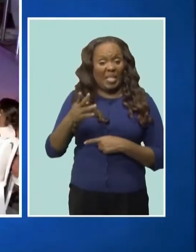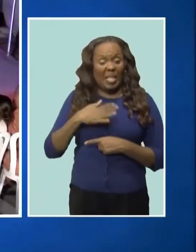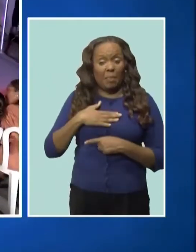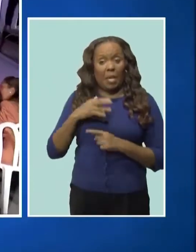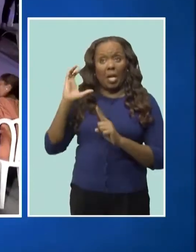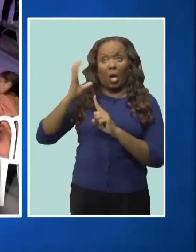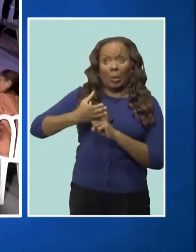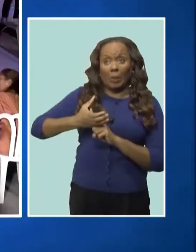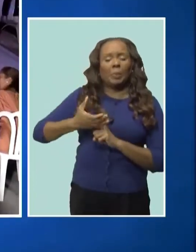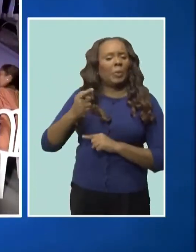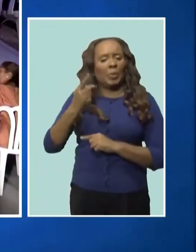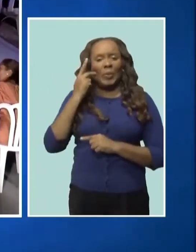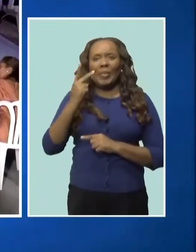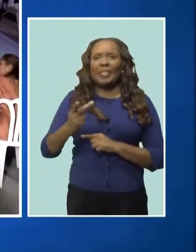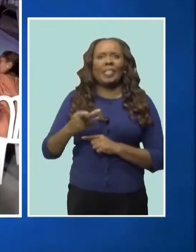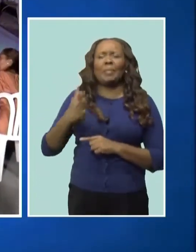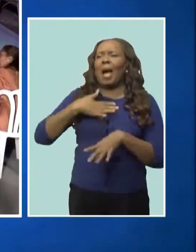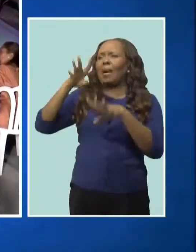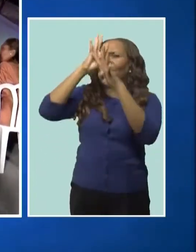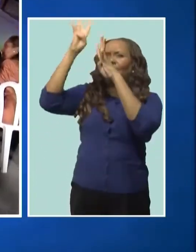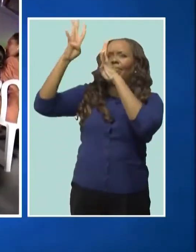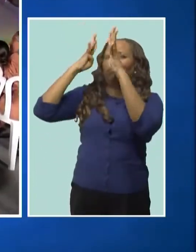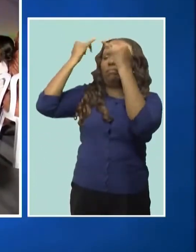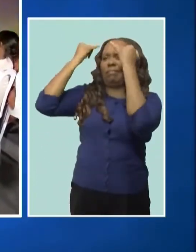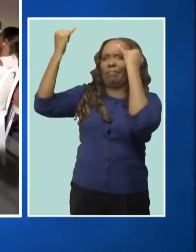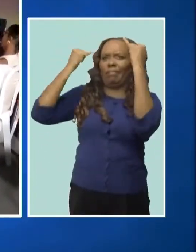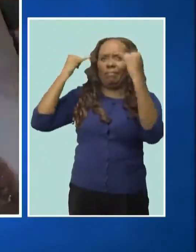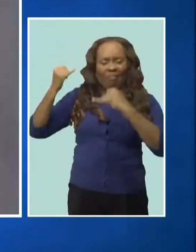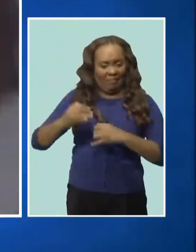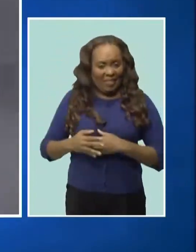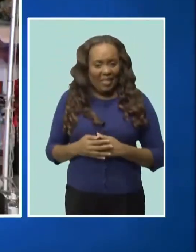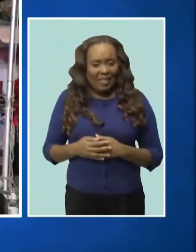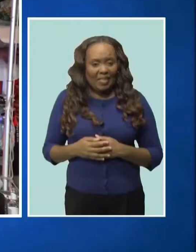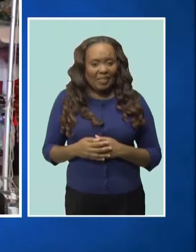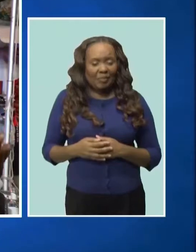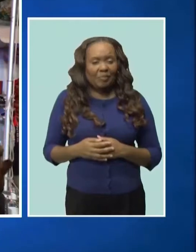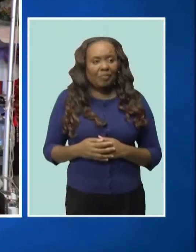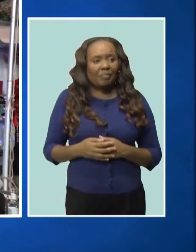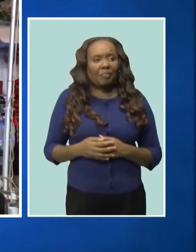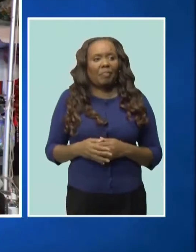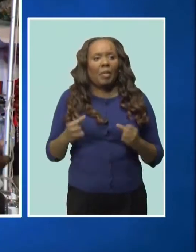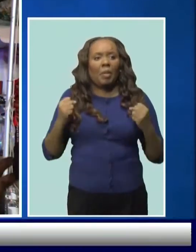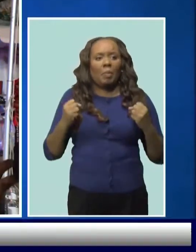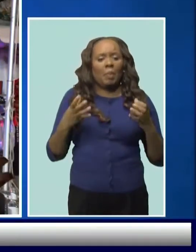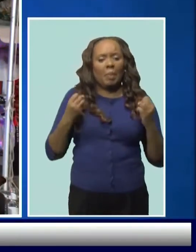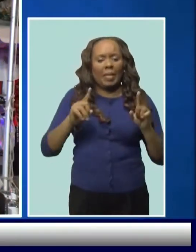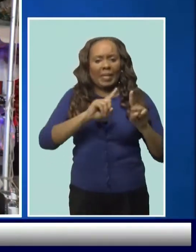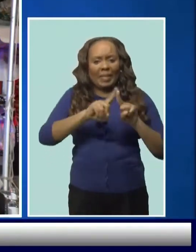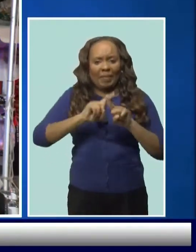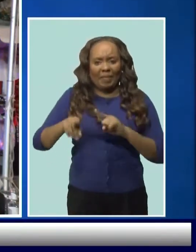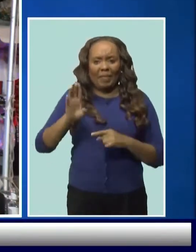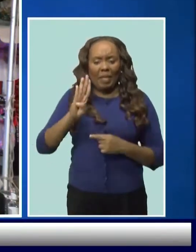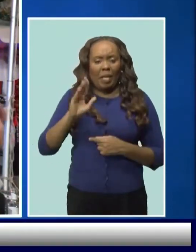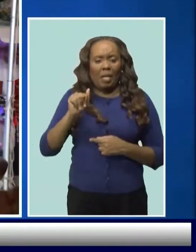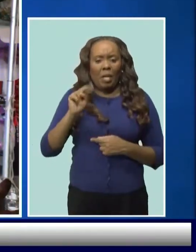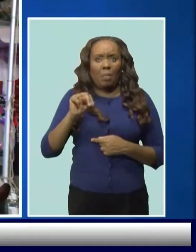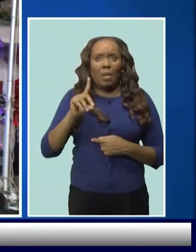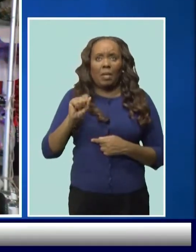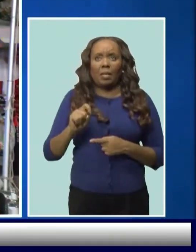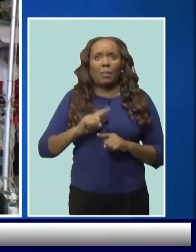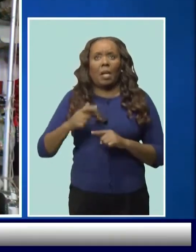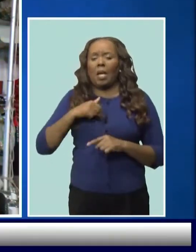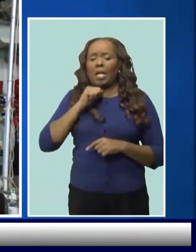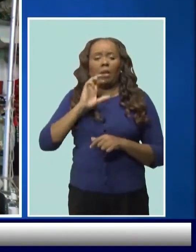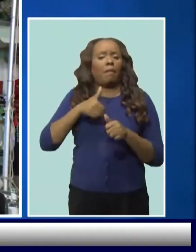actually see what I'm depicting in my costume. You know, they have many bands, they're doing their things, but I'm not a follow